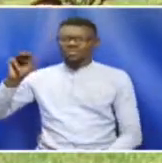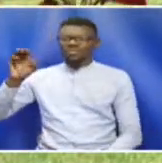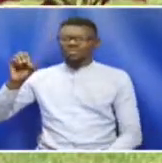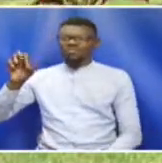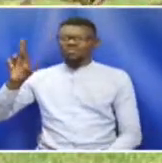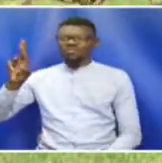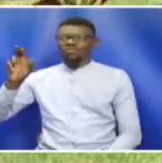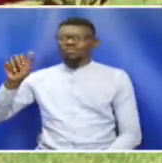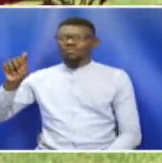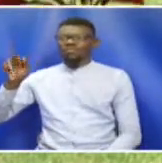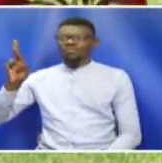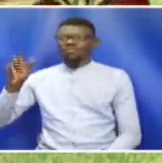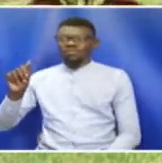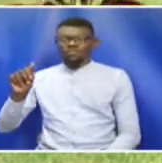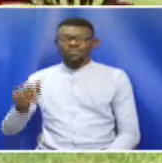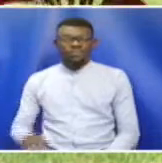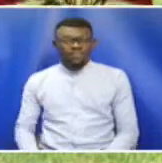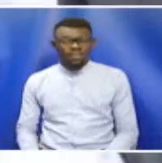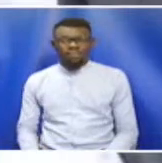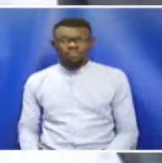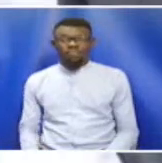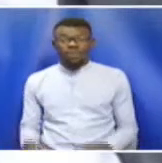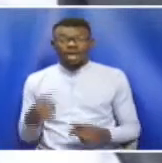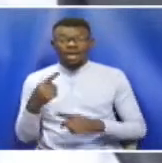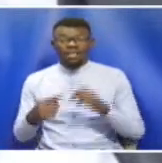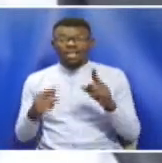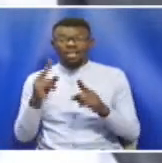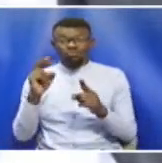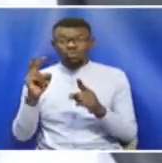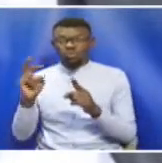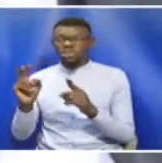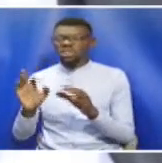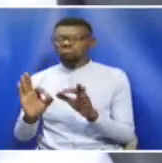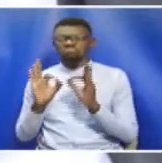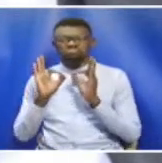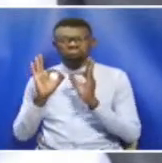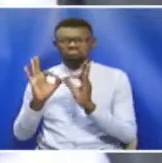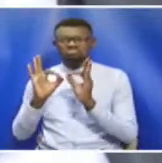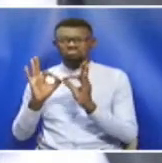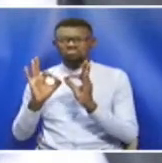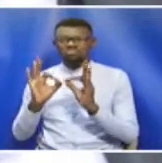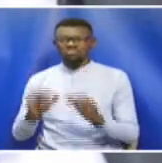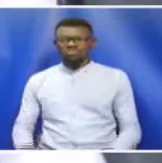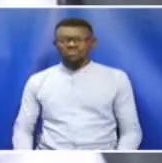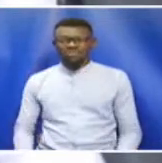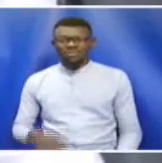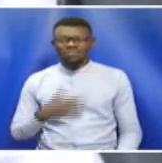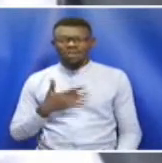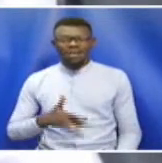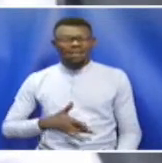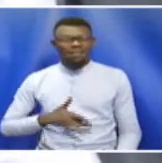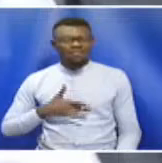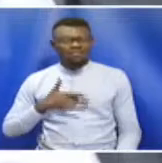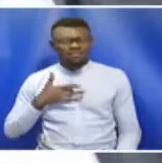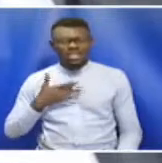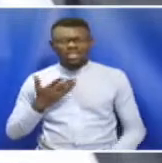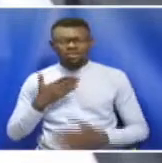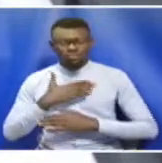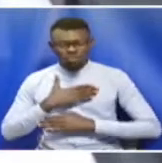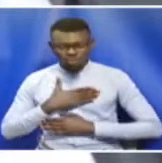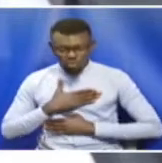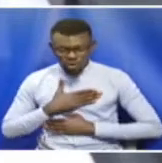2020 was quite a turning point because I felt honored that I was able